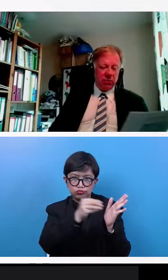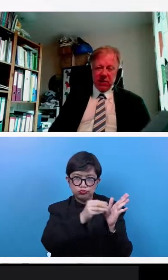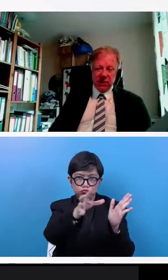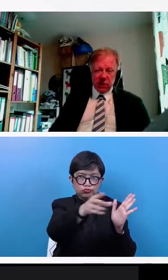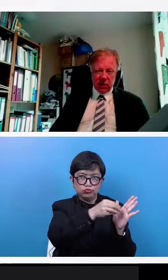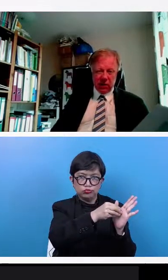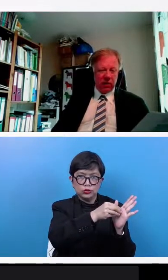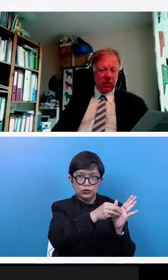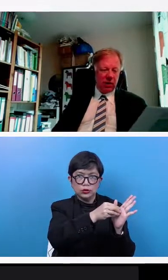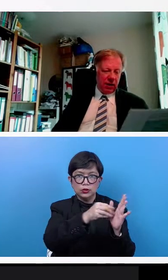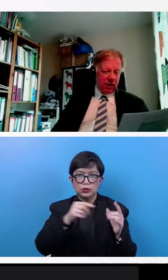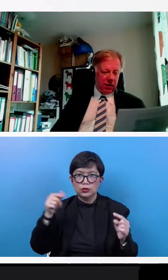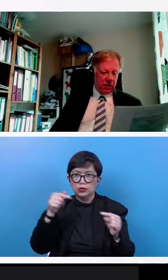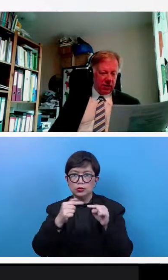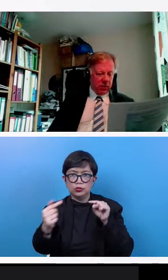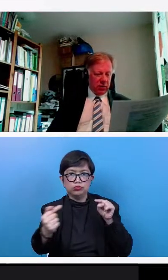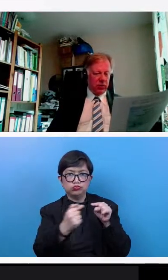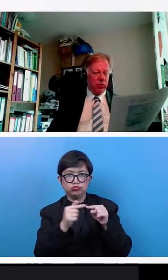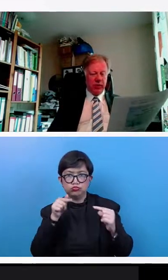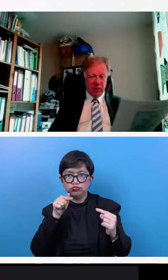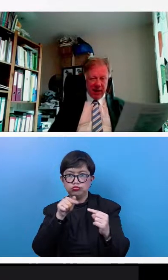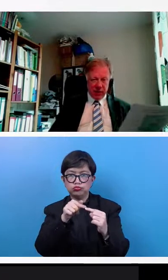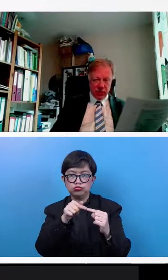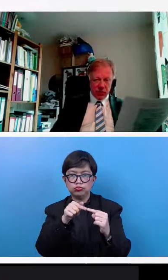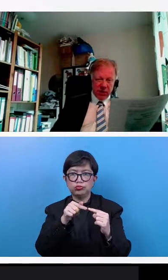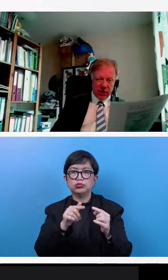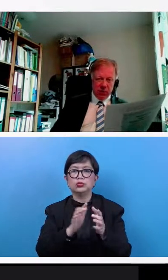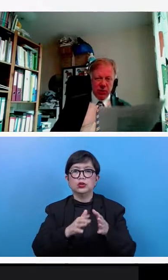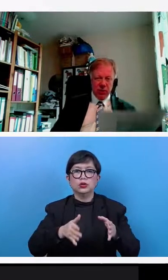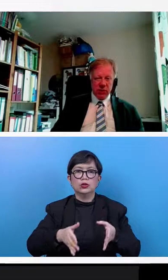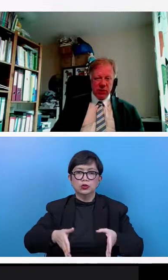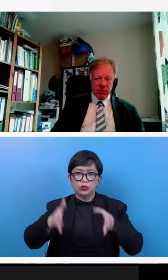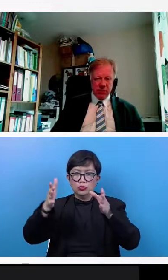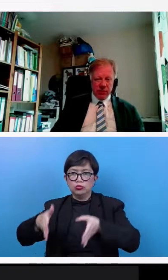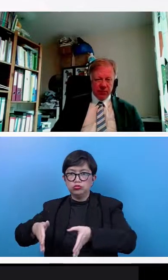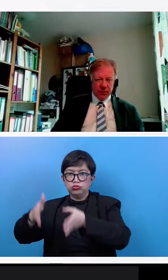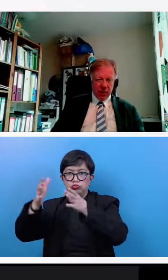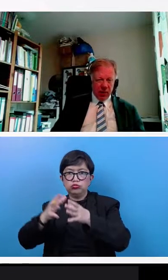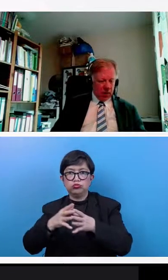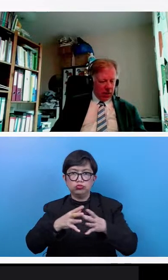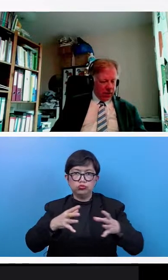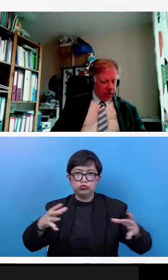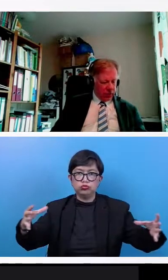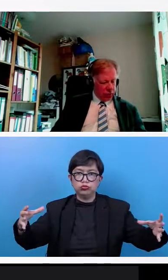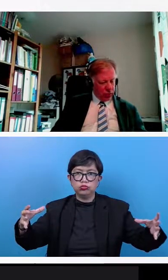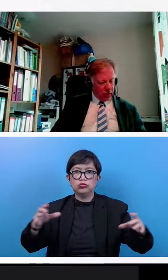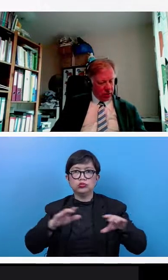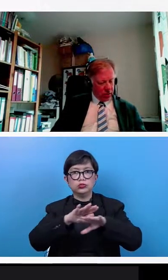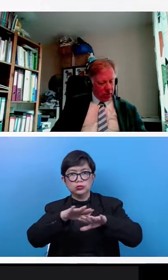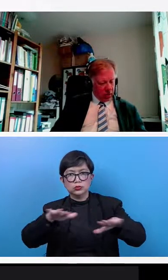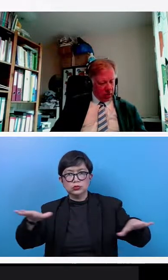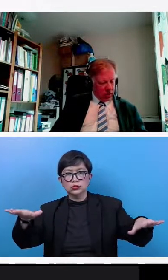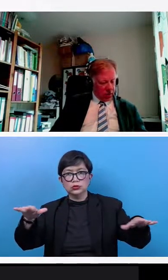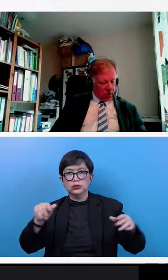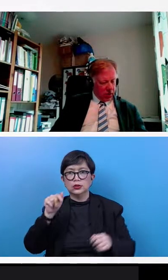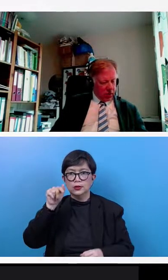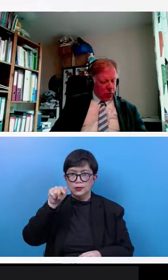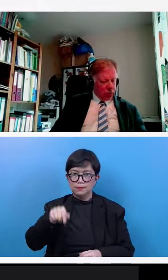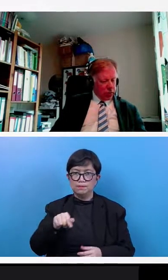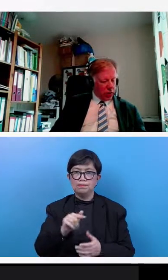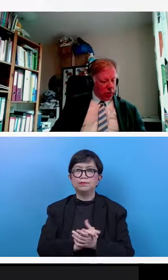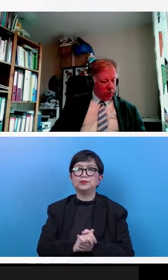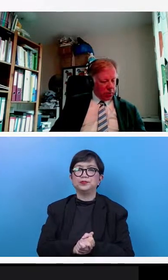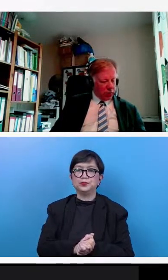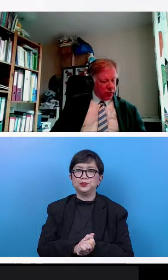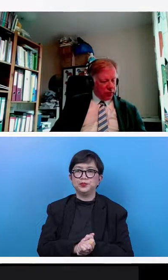integrating peace building and conflict management expertise. That would